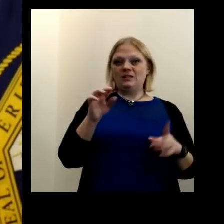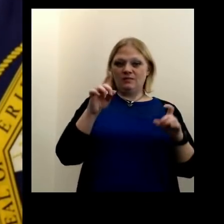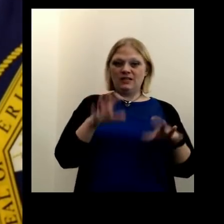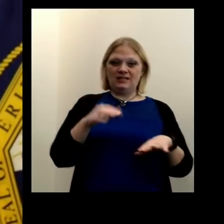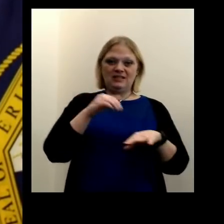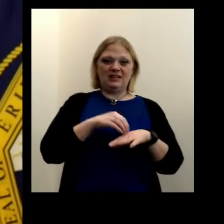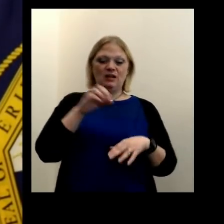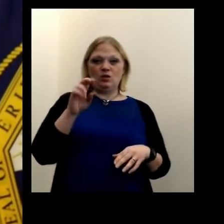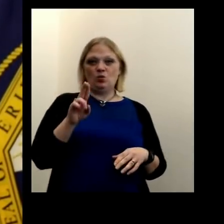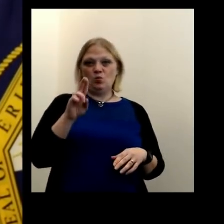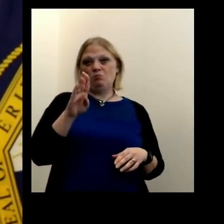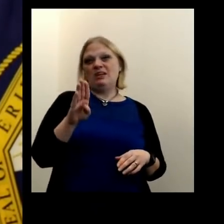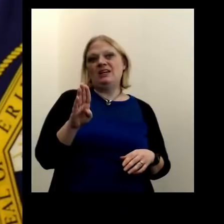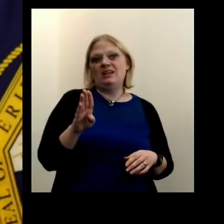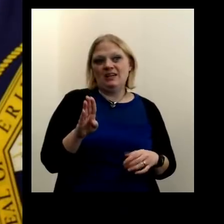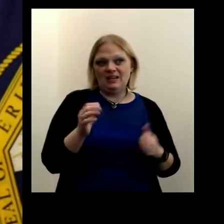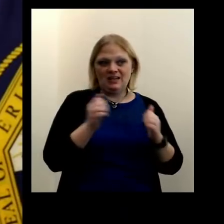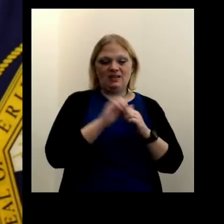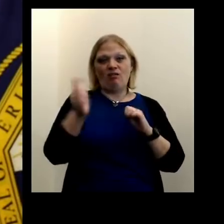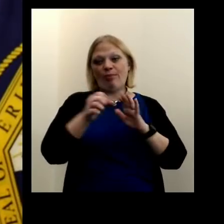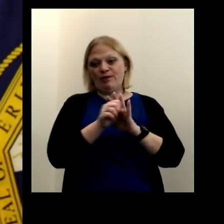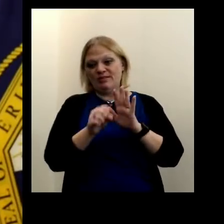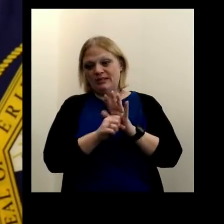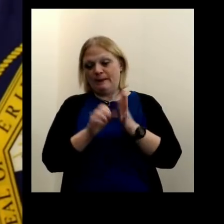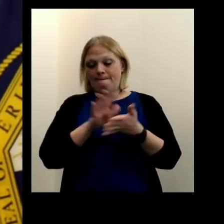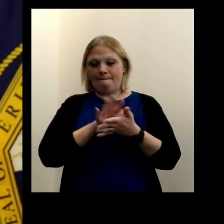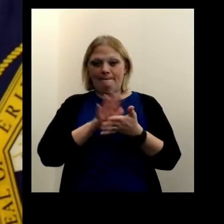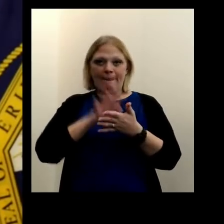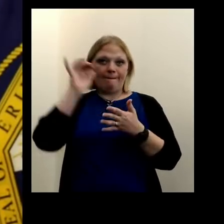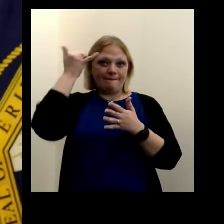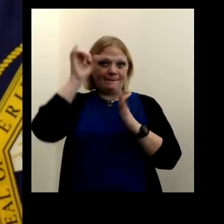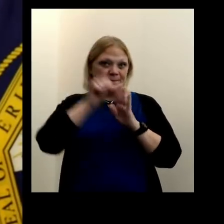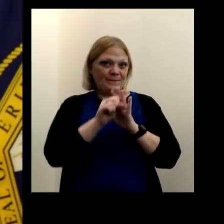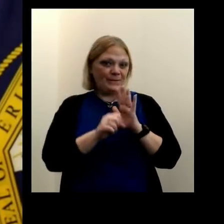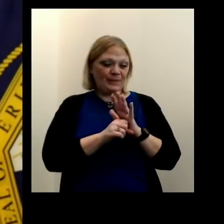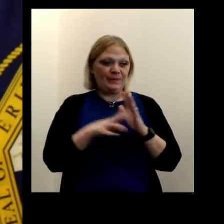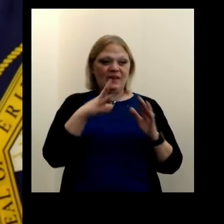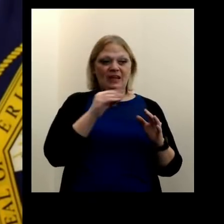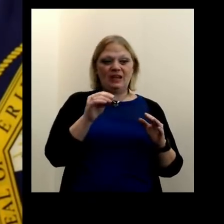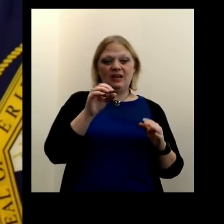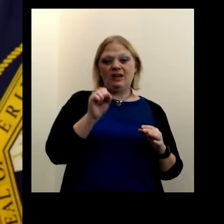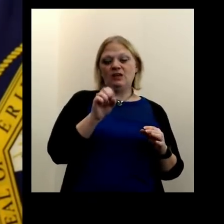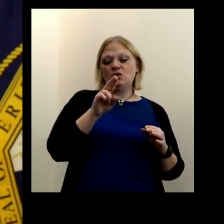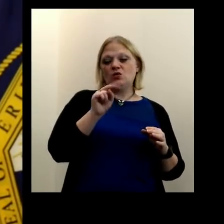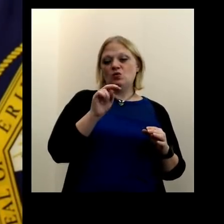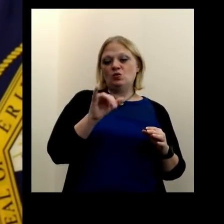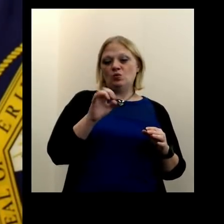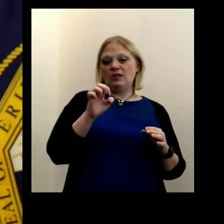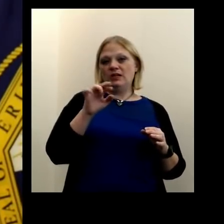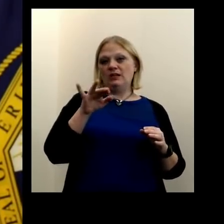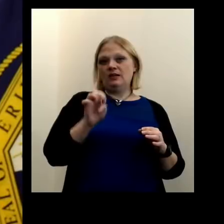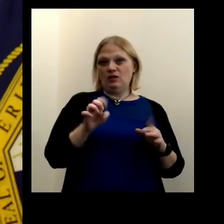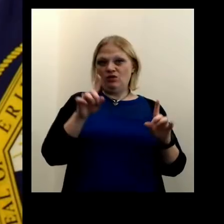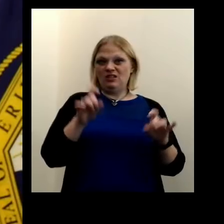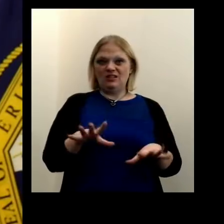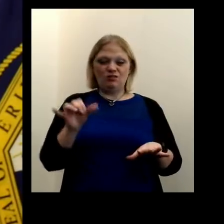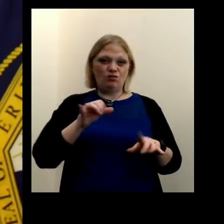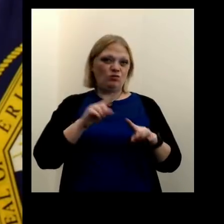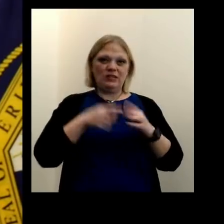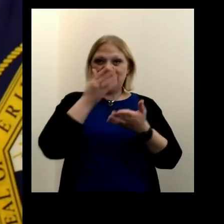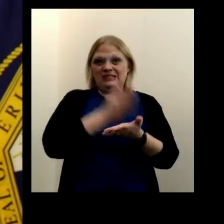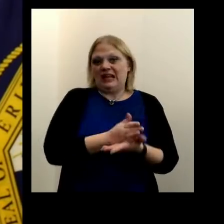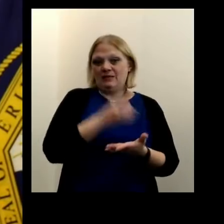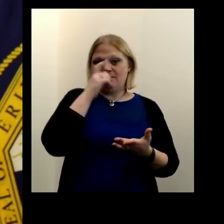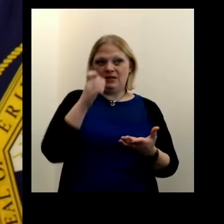University of Buffalo and the other state schools like Buff State. And for that matter, SUNY Erie was doing testing as well, so that stopped because they don't